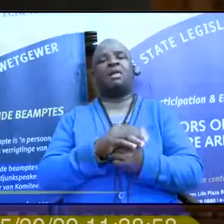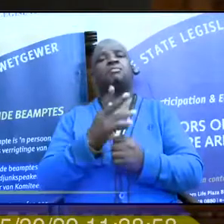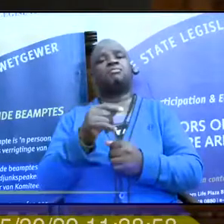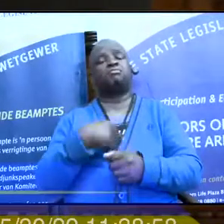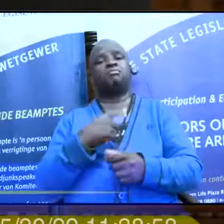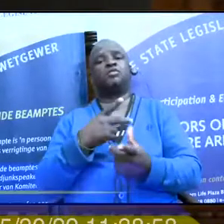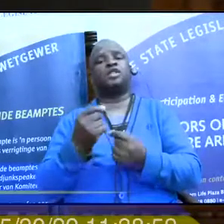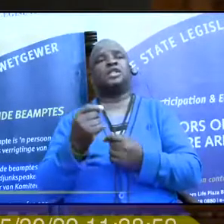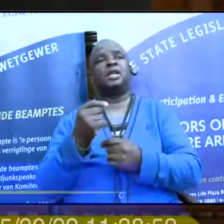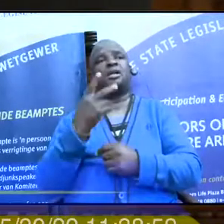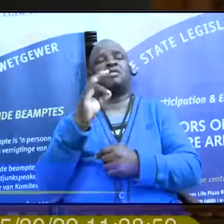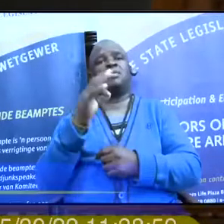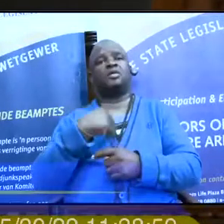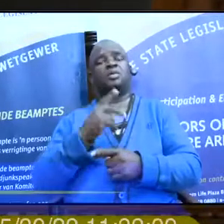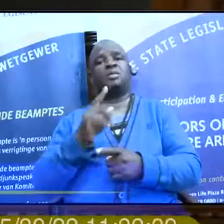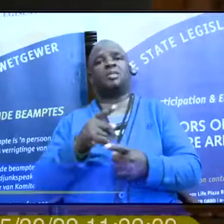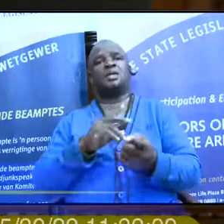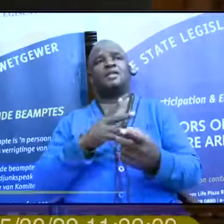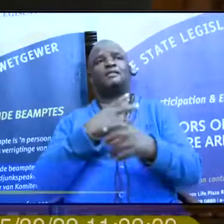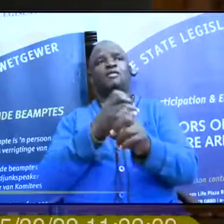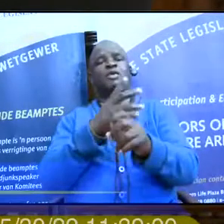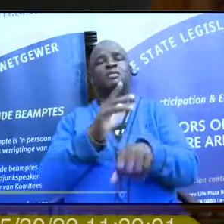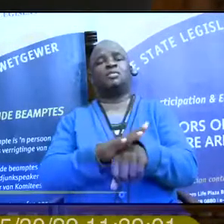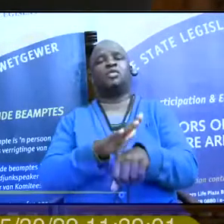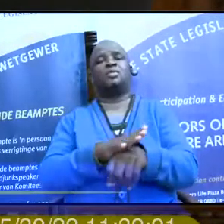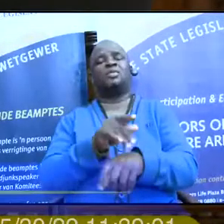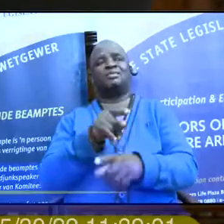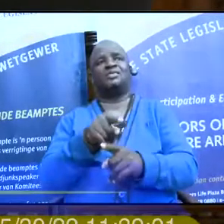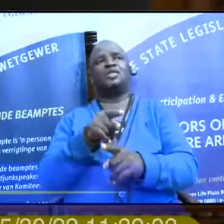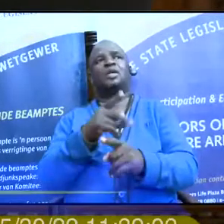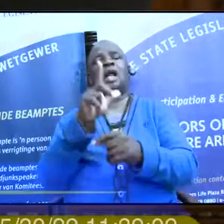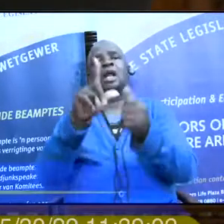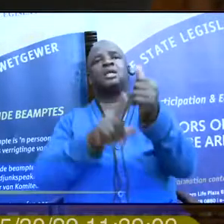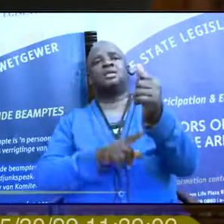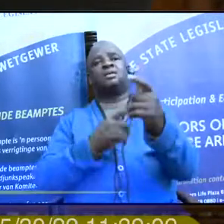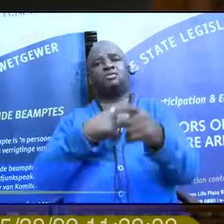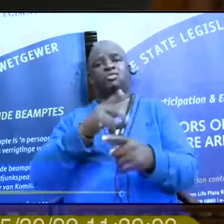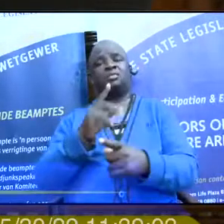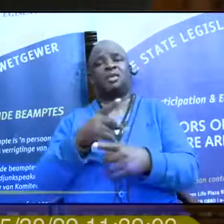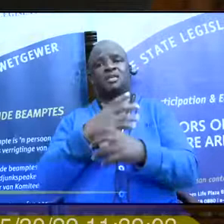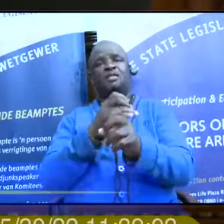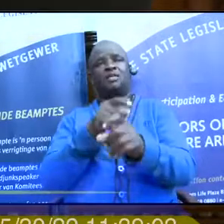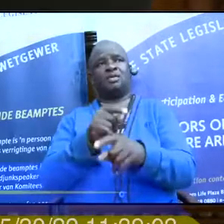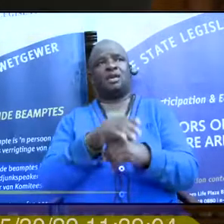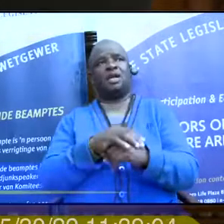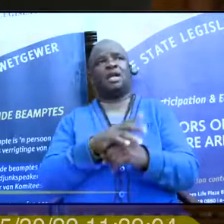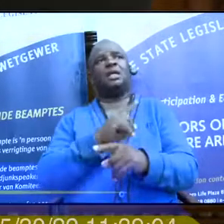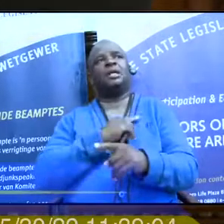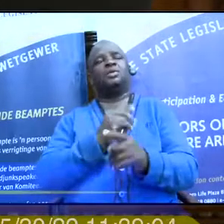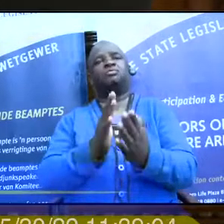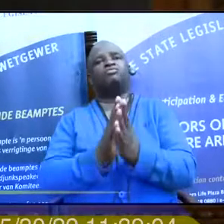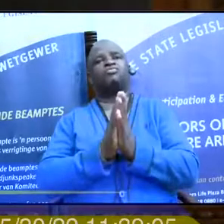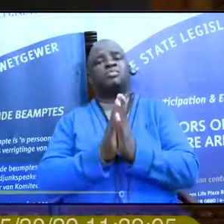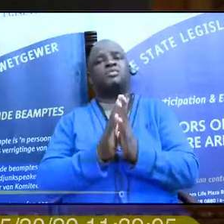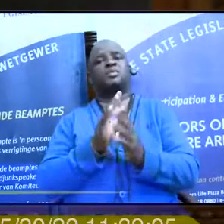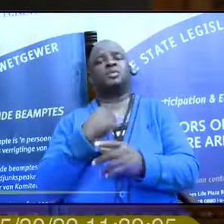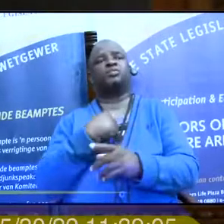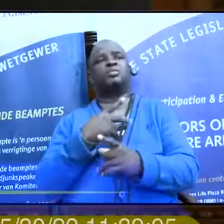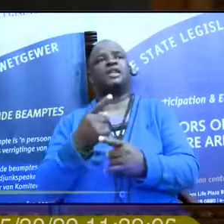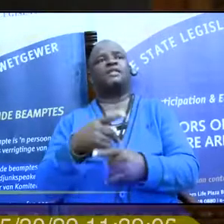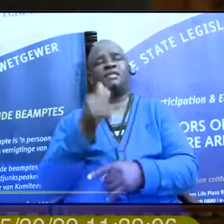strengthen as a government as this legislature and i'm asking that we strengthen our